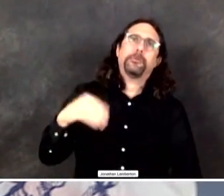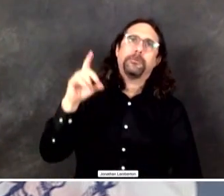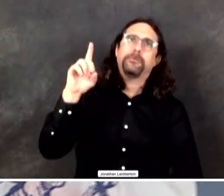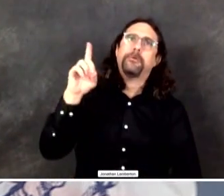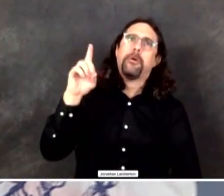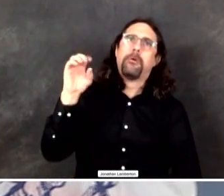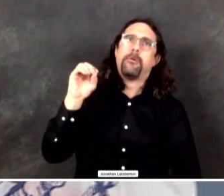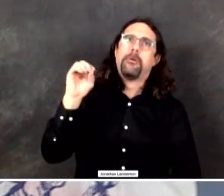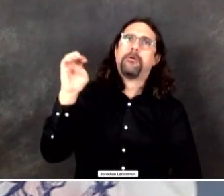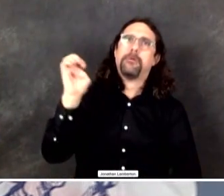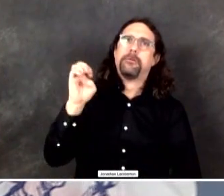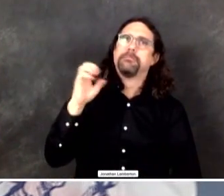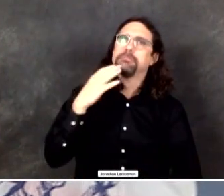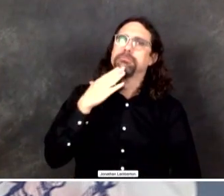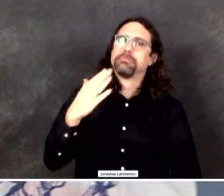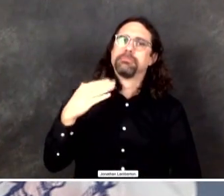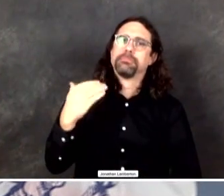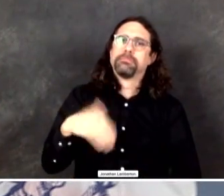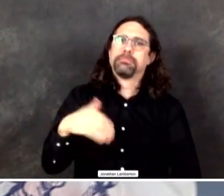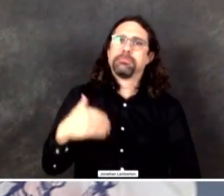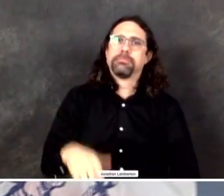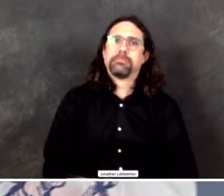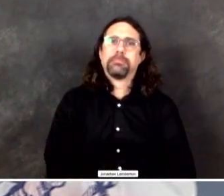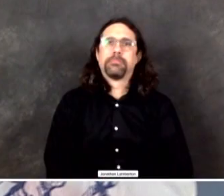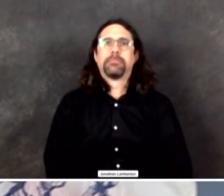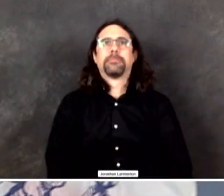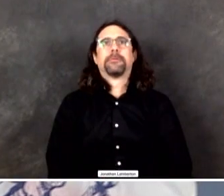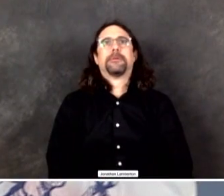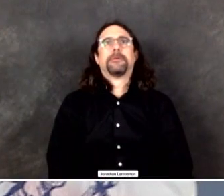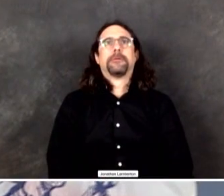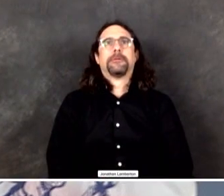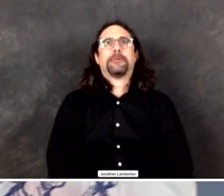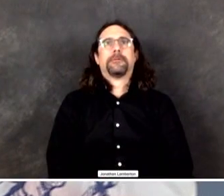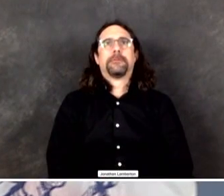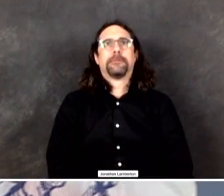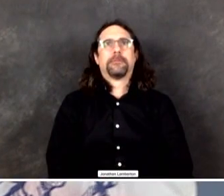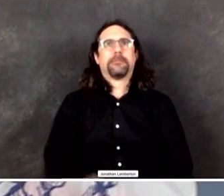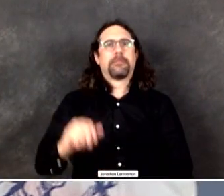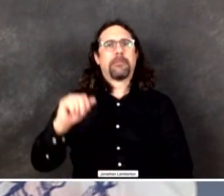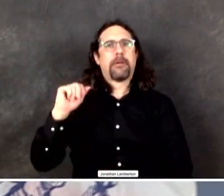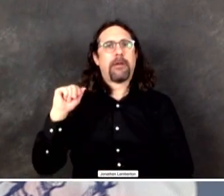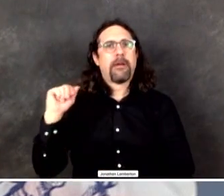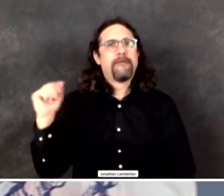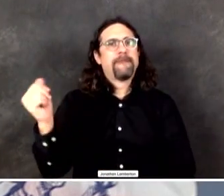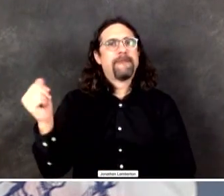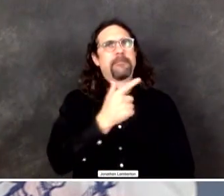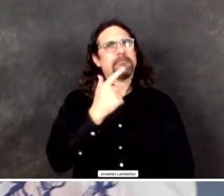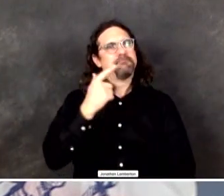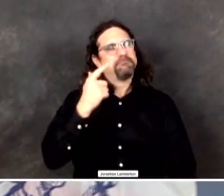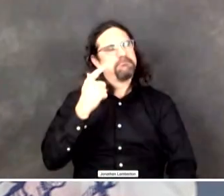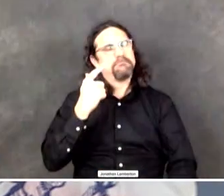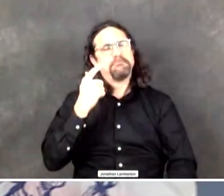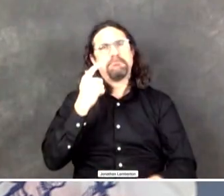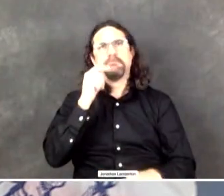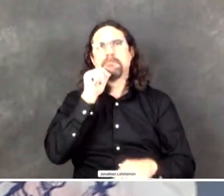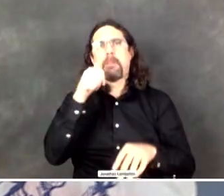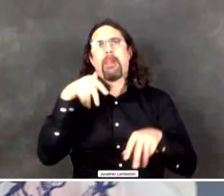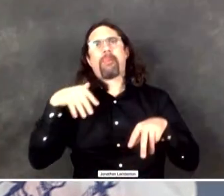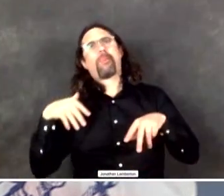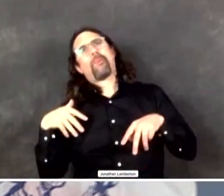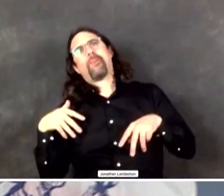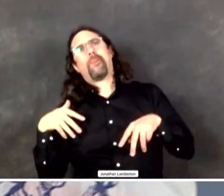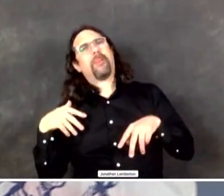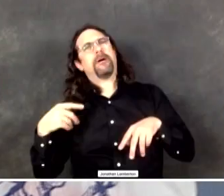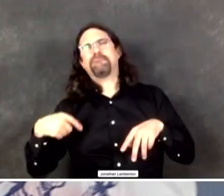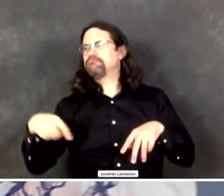up, everyone went above and beyond because they realized they had to help our kids, and we didn't know how long this